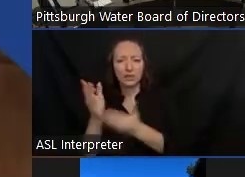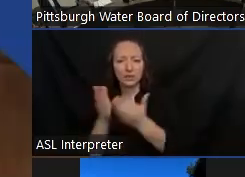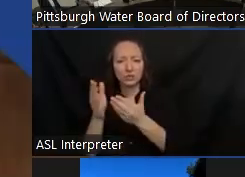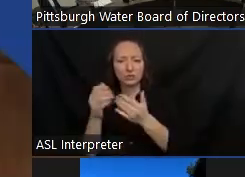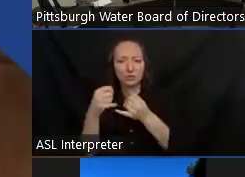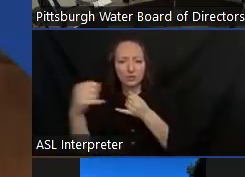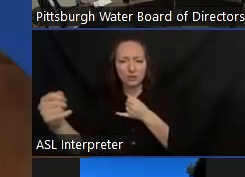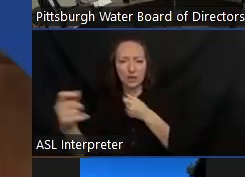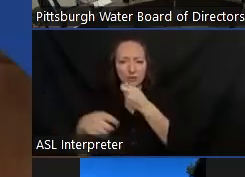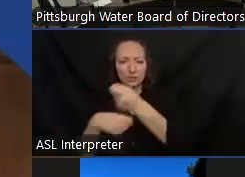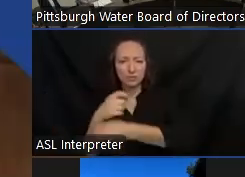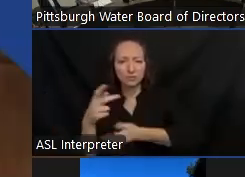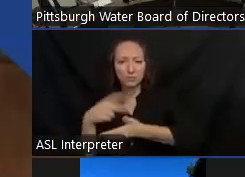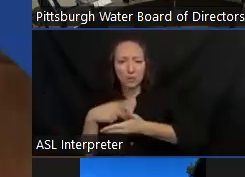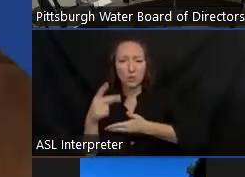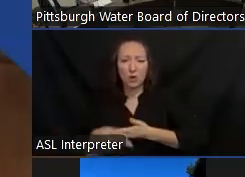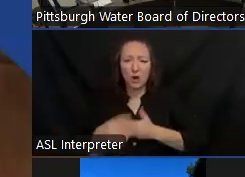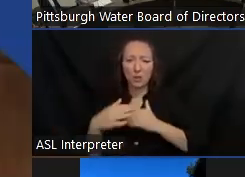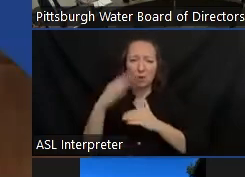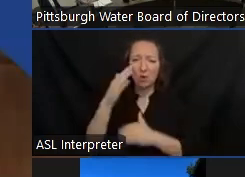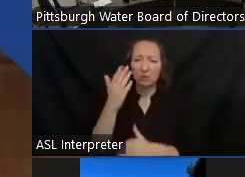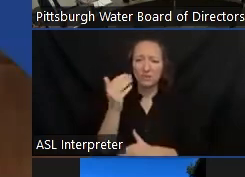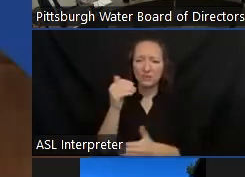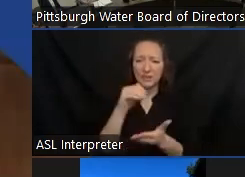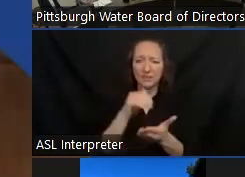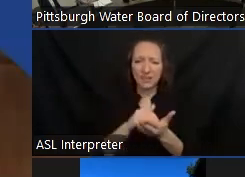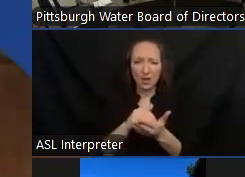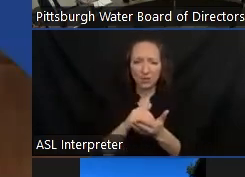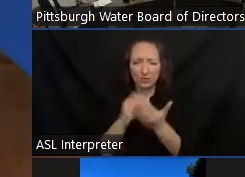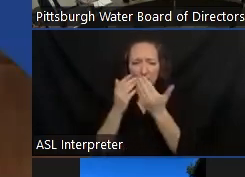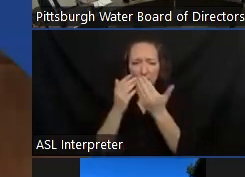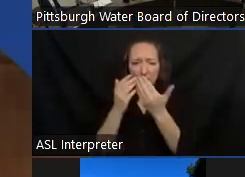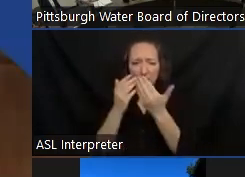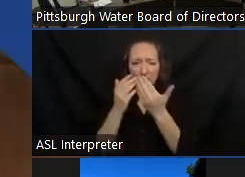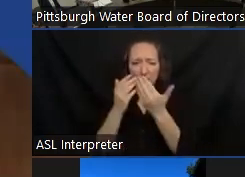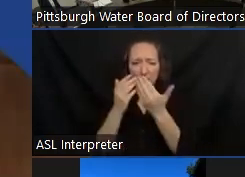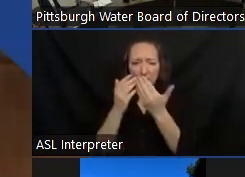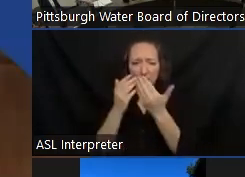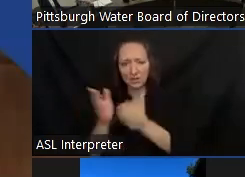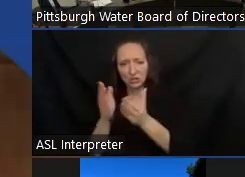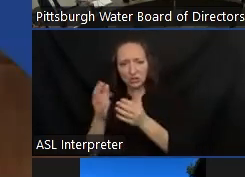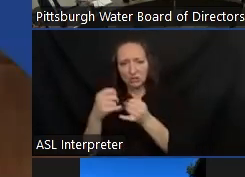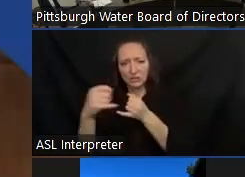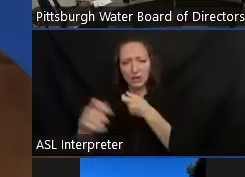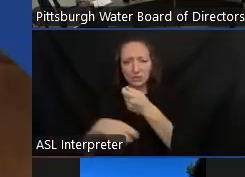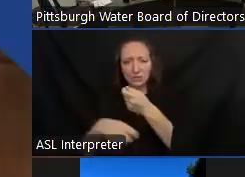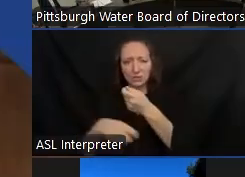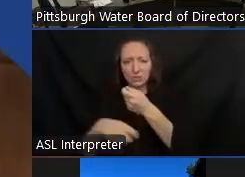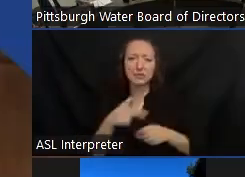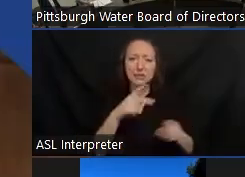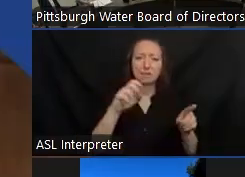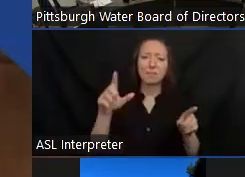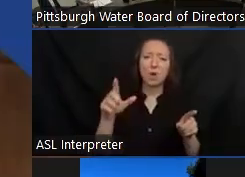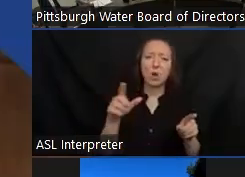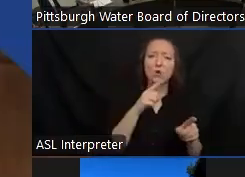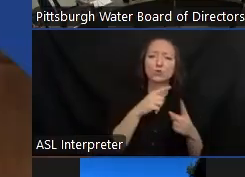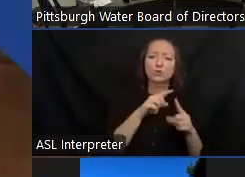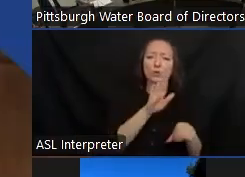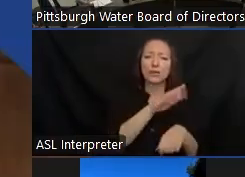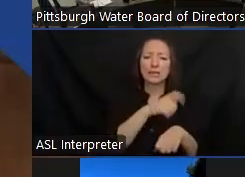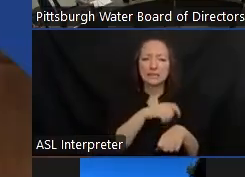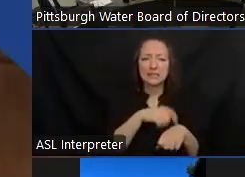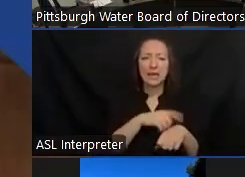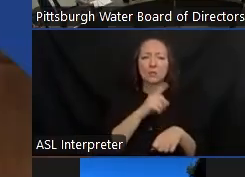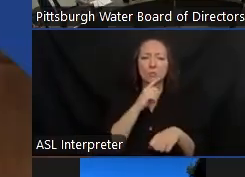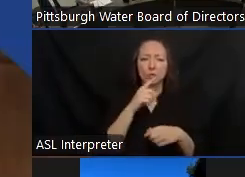lead service lines replaced. During the time of Paul's tenure, there was a lot of debate about what we do with lead in general. Are we going to